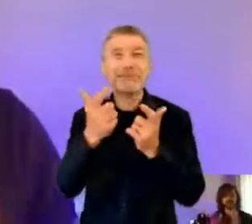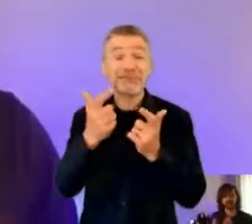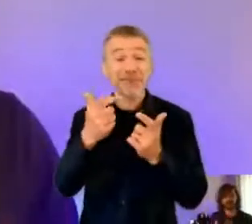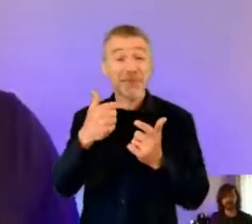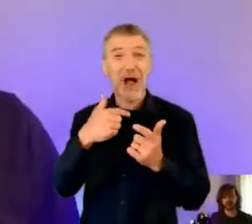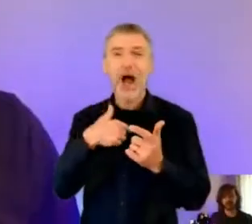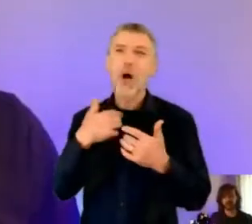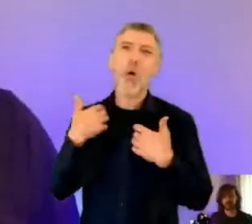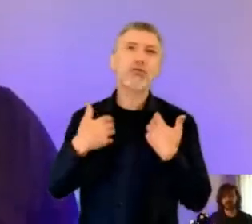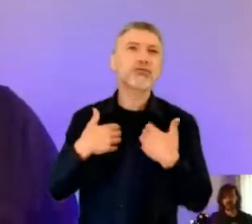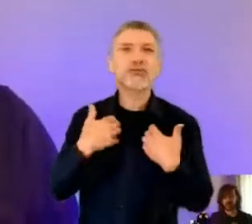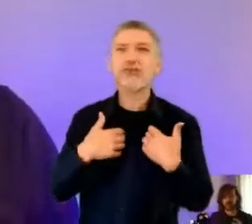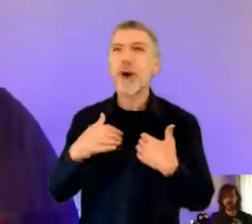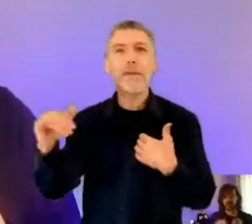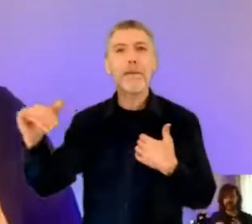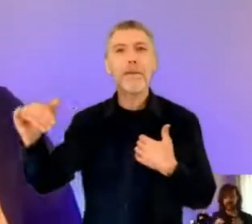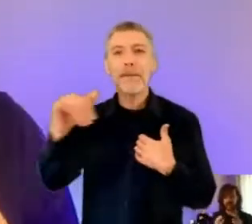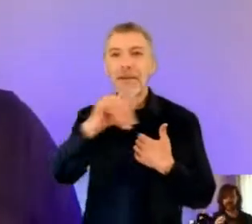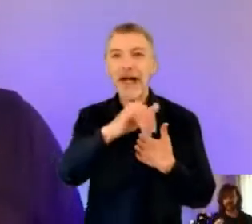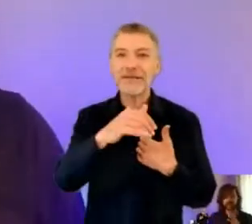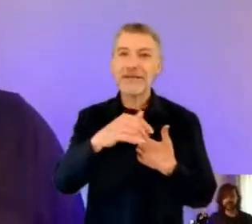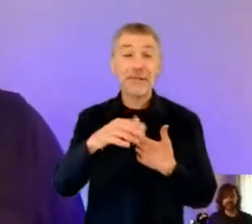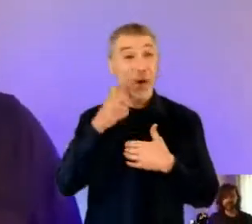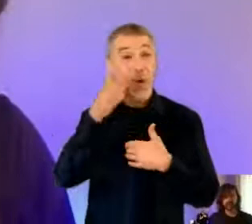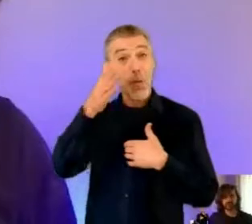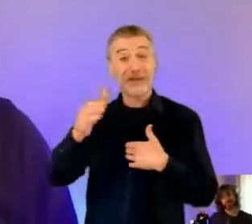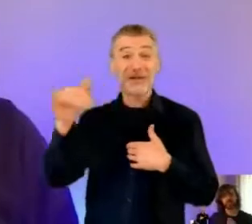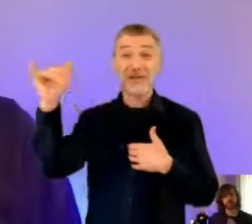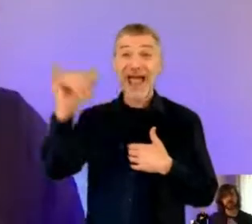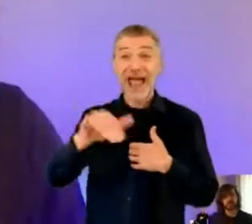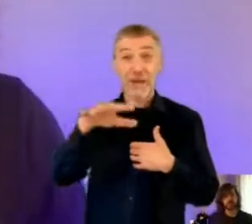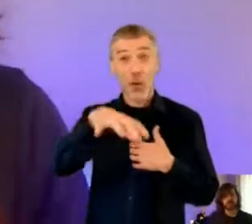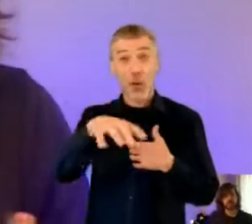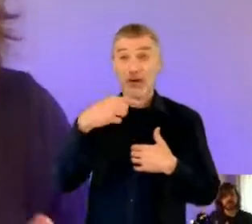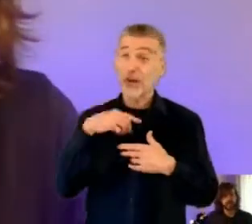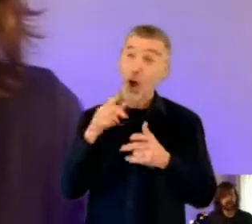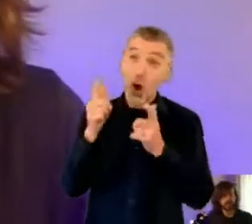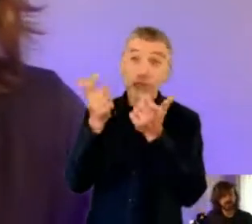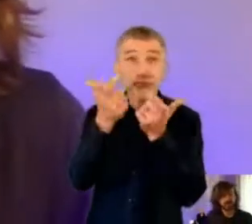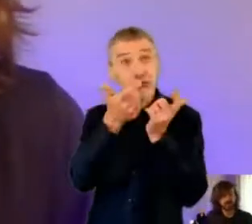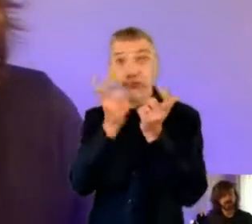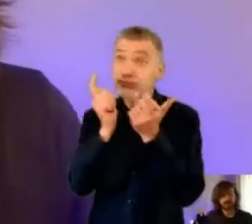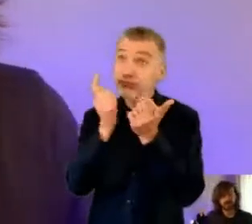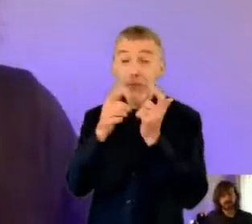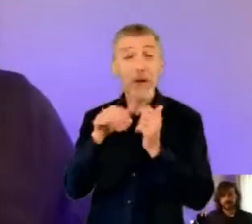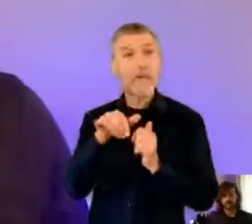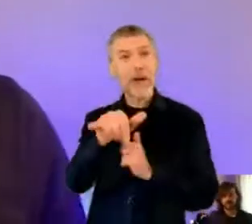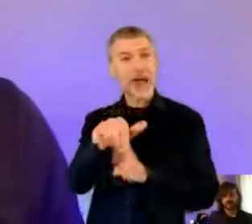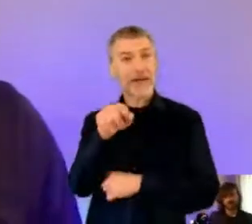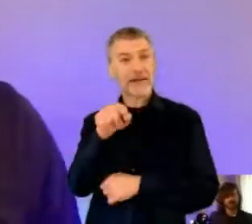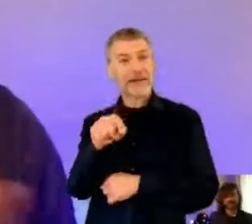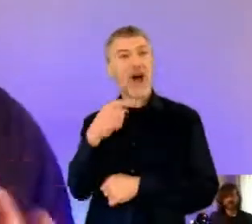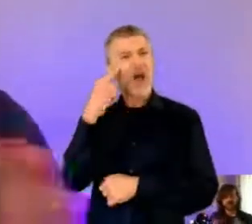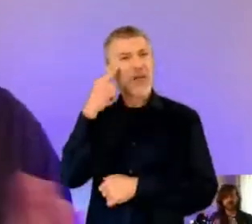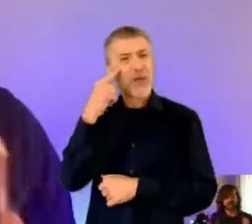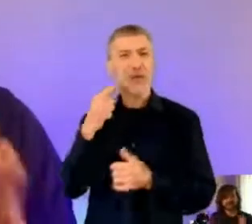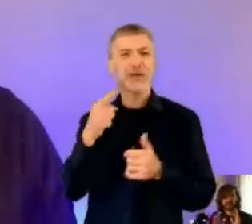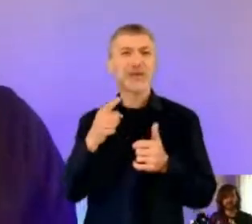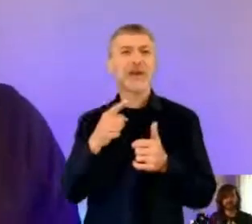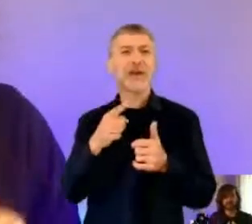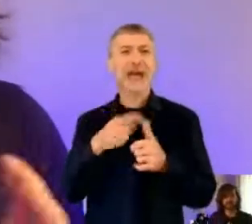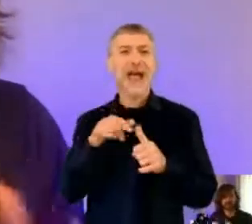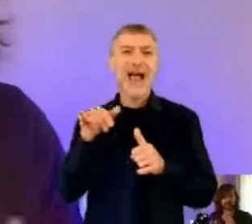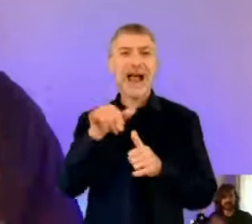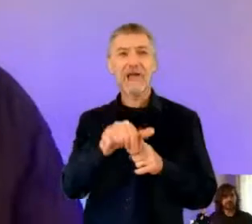I knew I wanted planes. So I started going towards a career in aeronautical engineering, but